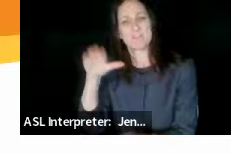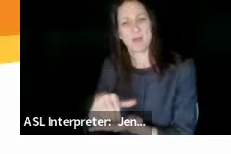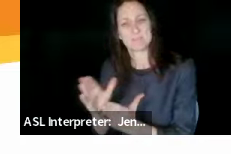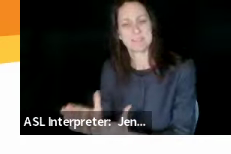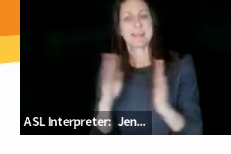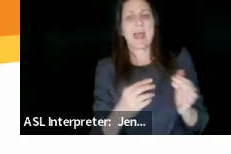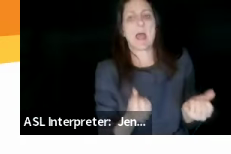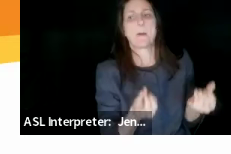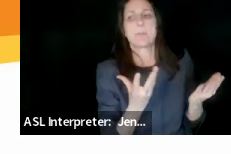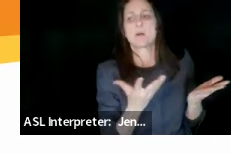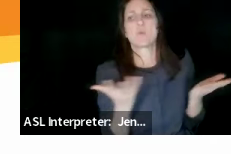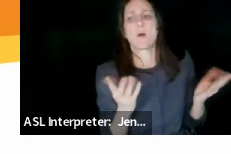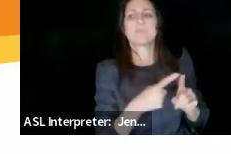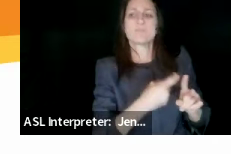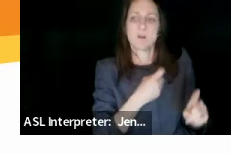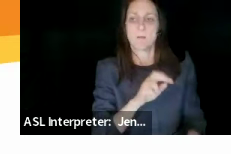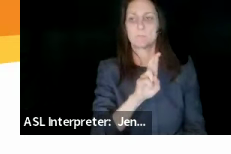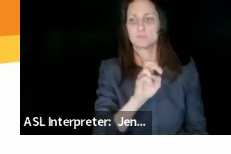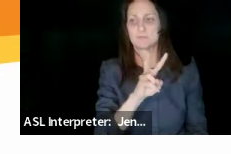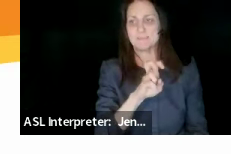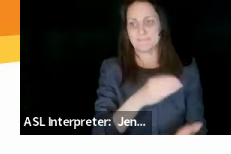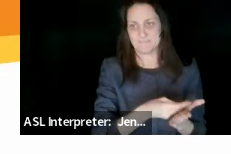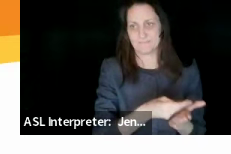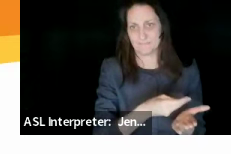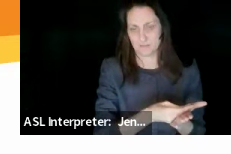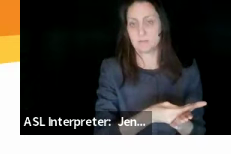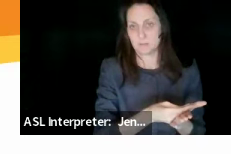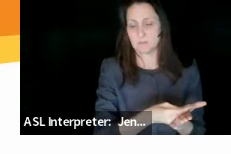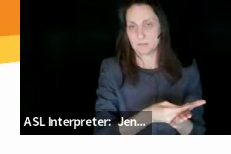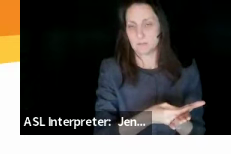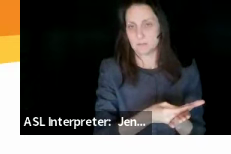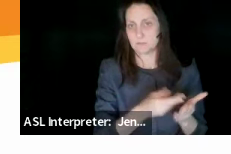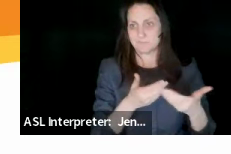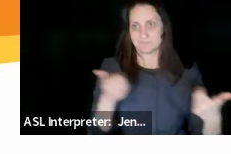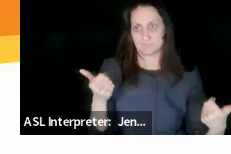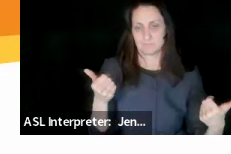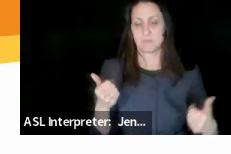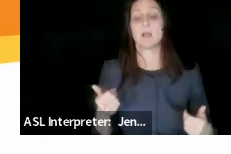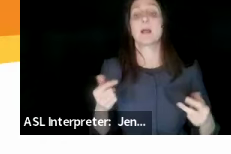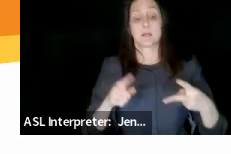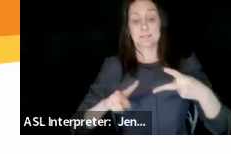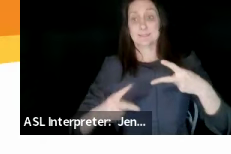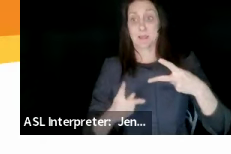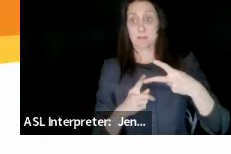requesting funds from the Reeve Foundation? And then to tie it back to the narrative, you